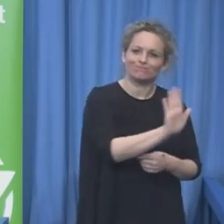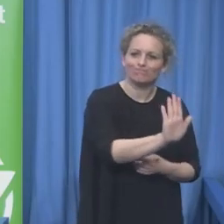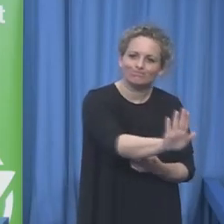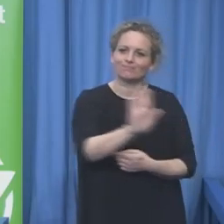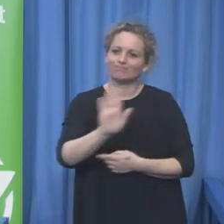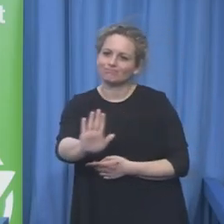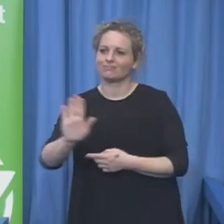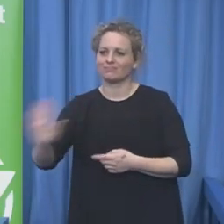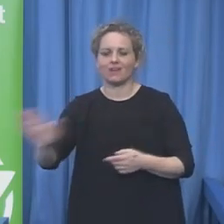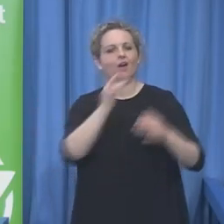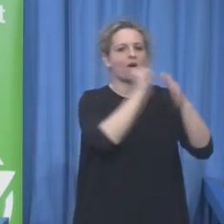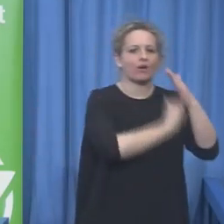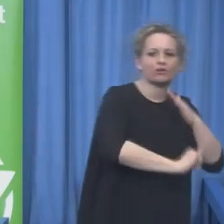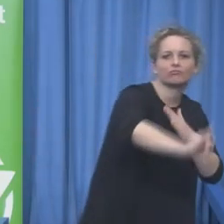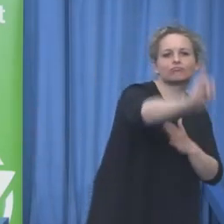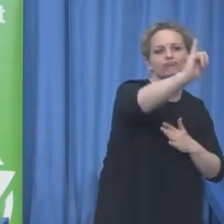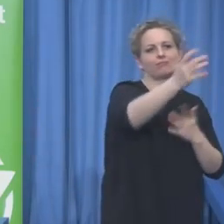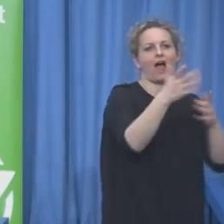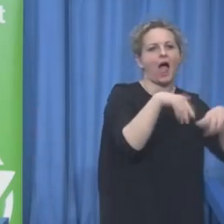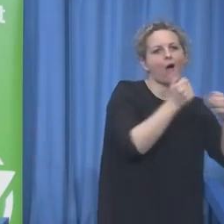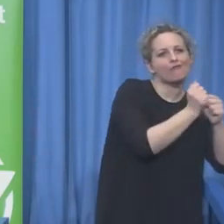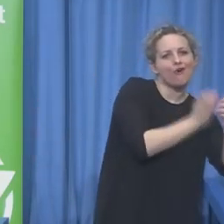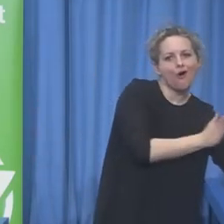motivates them towards the job market.